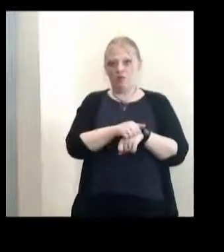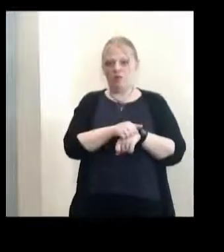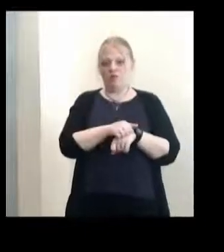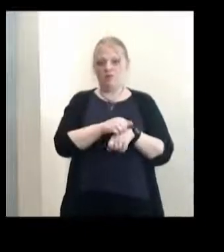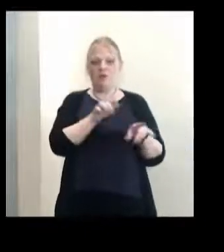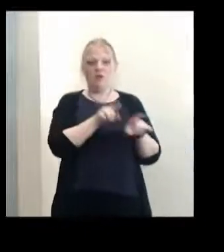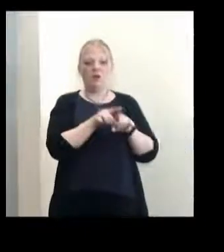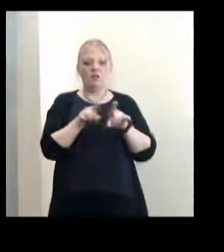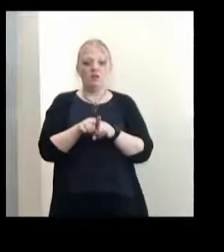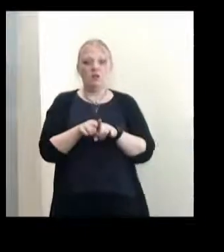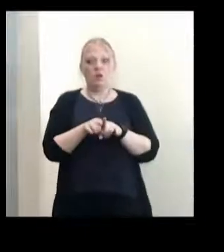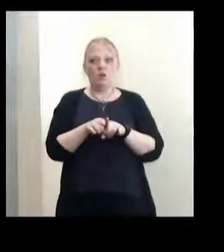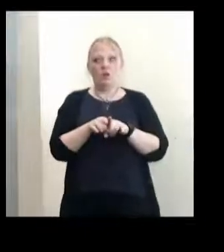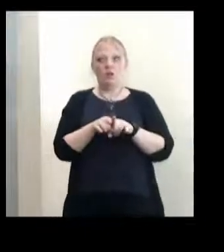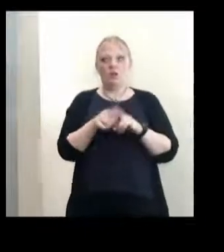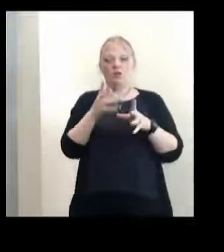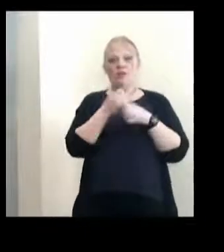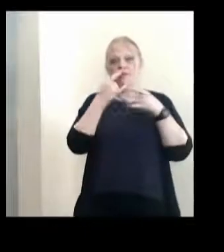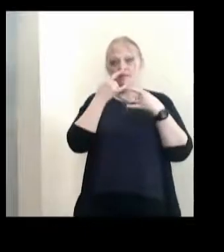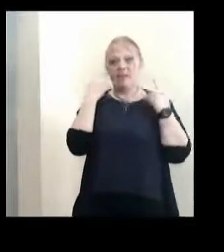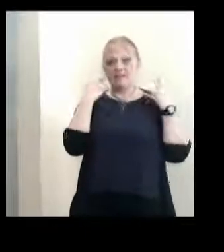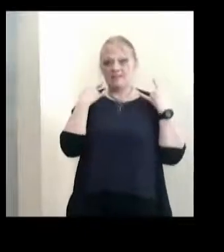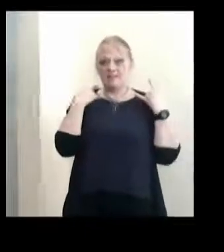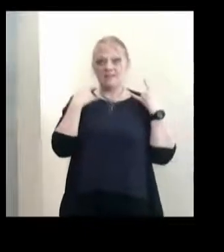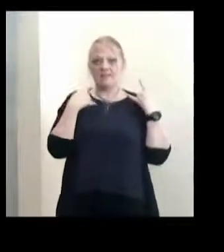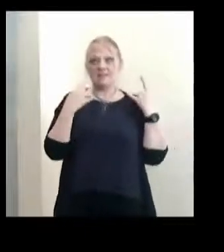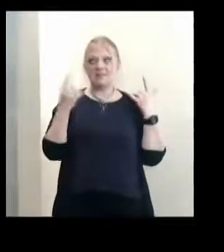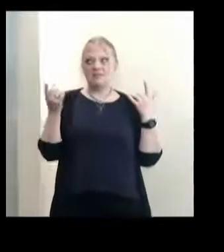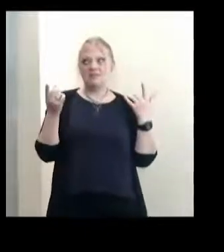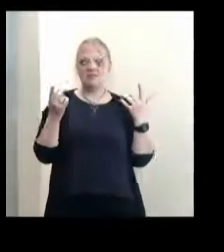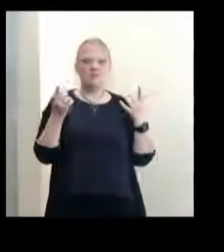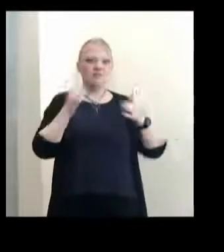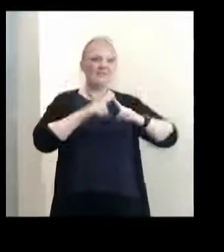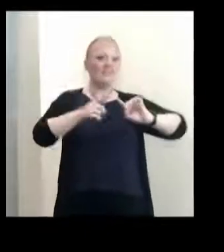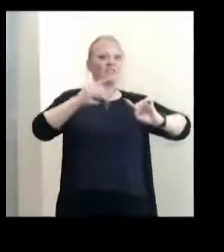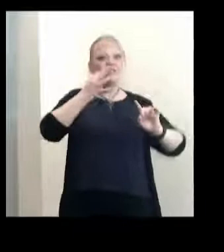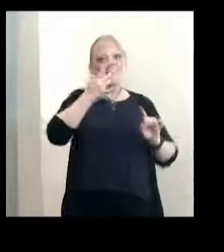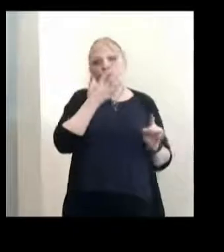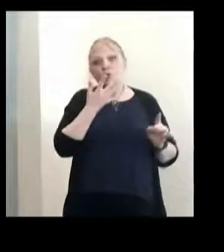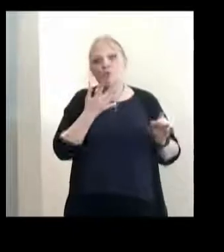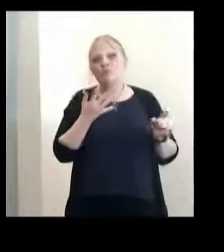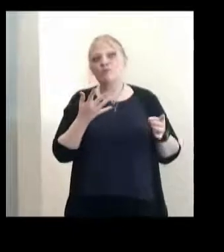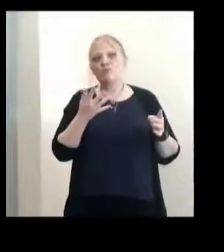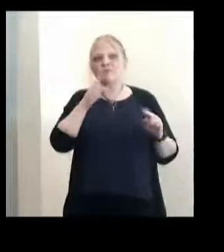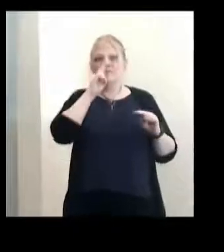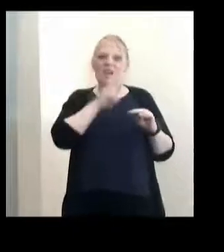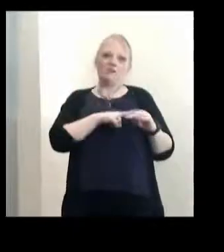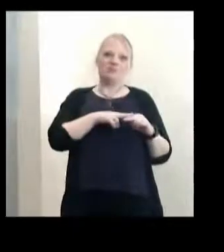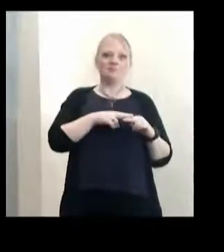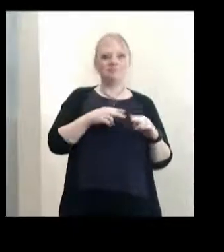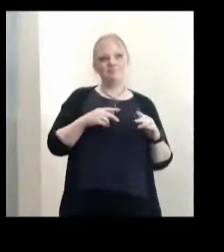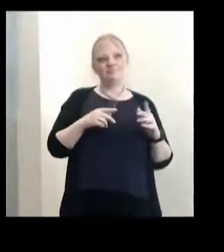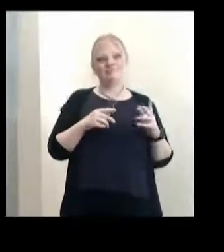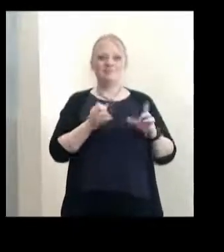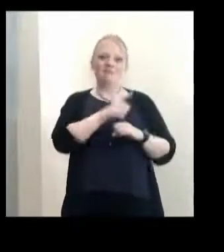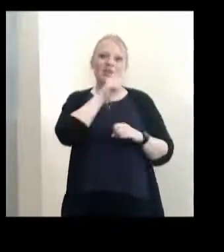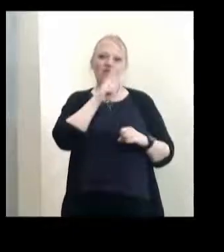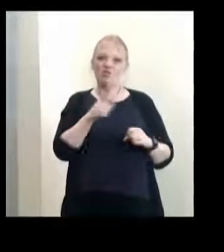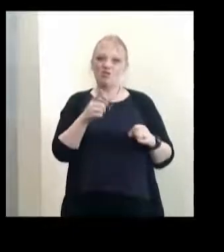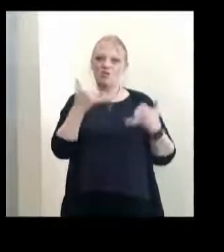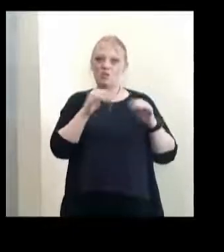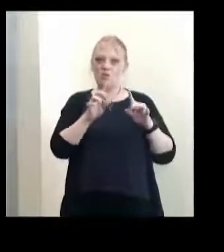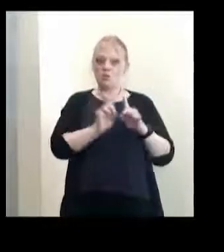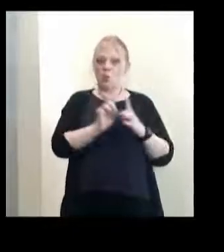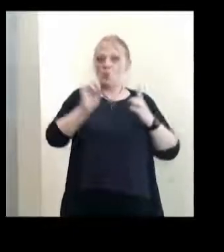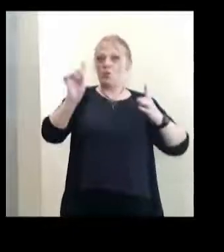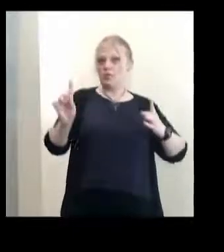Also, get your mask. They can be different colors, fun to wear. Make sure you still social distance,